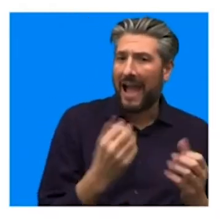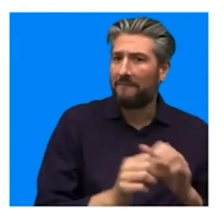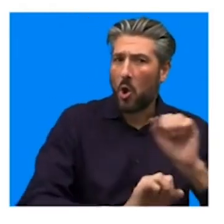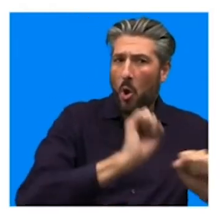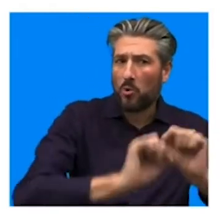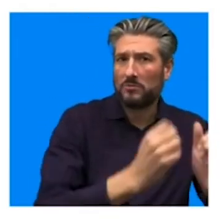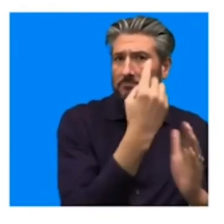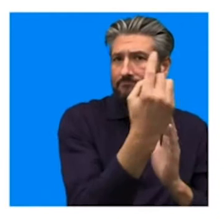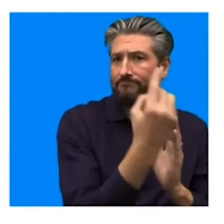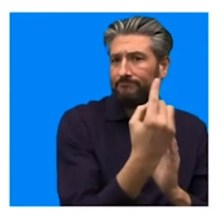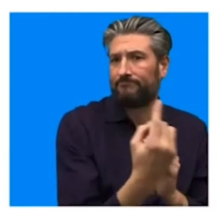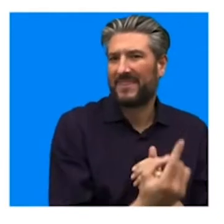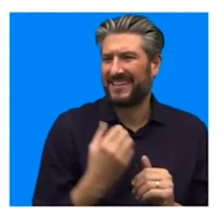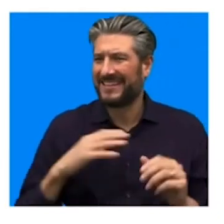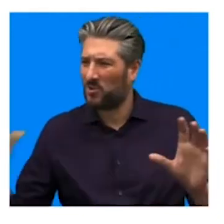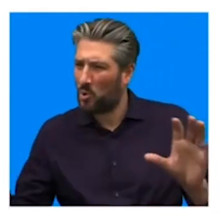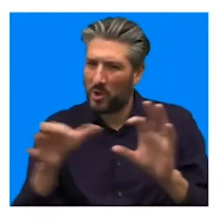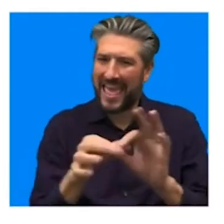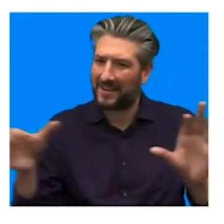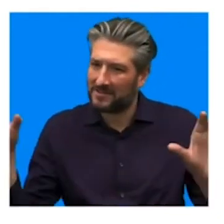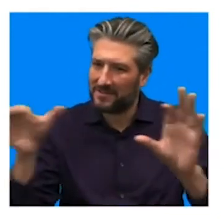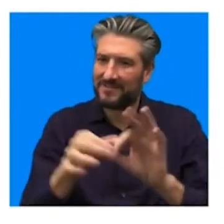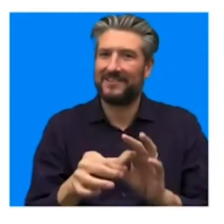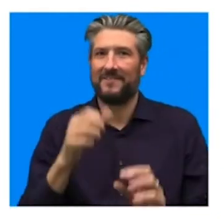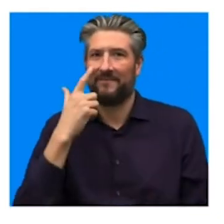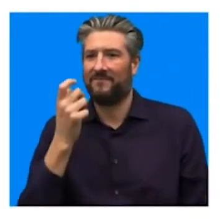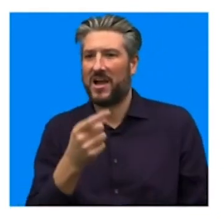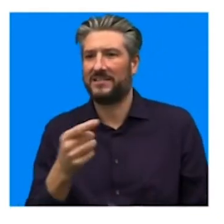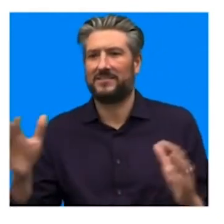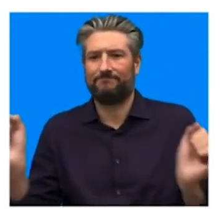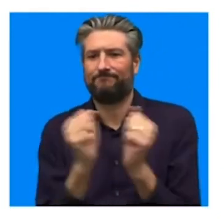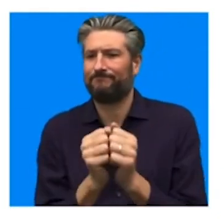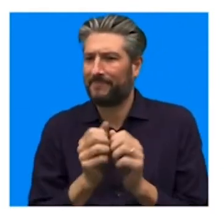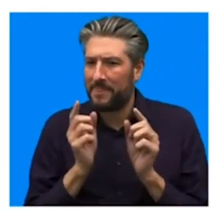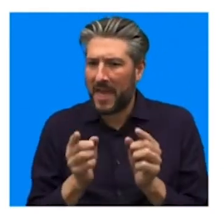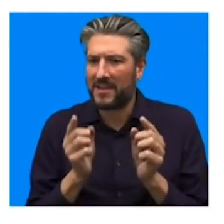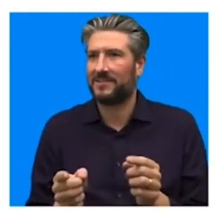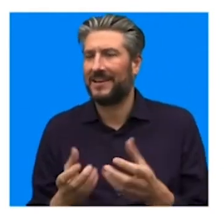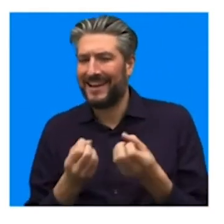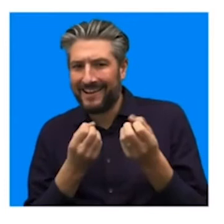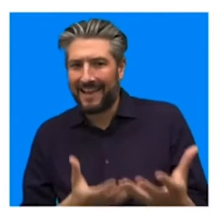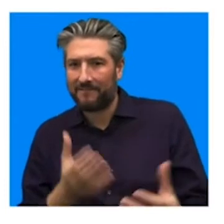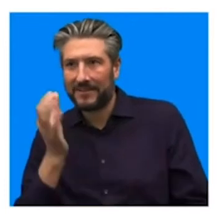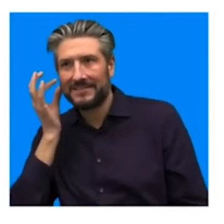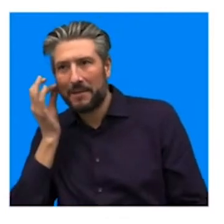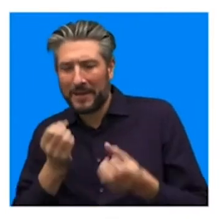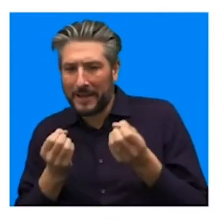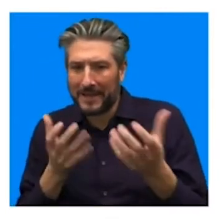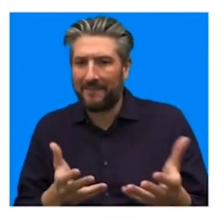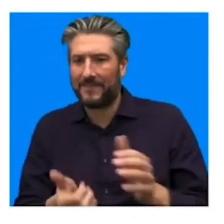or finding jobs, and giving them, tips and tricks. And maybe we should start thinking about making